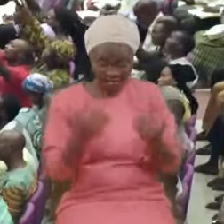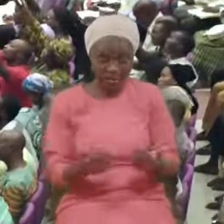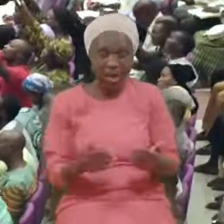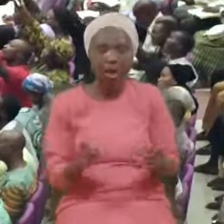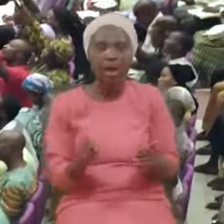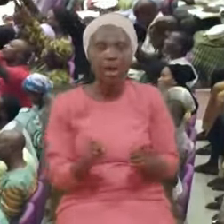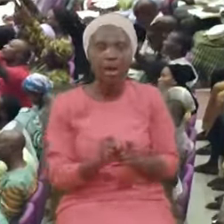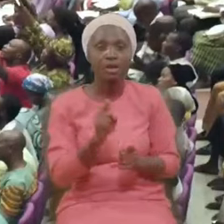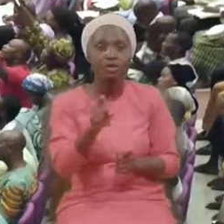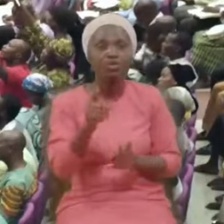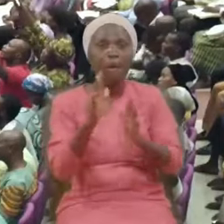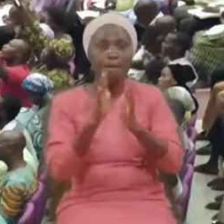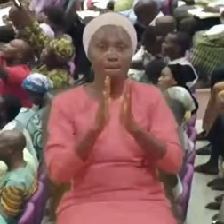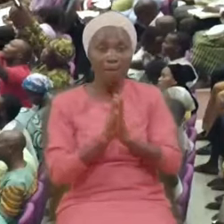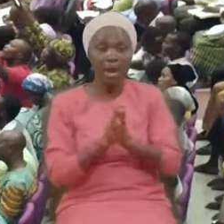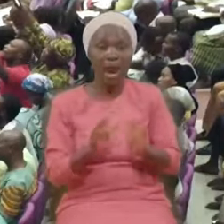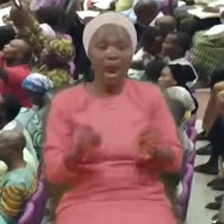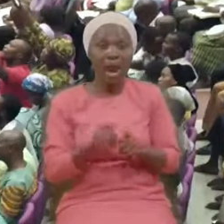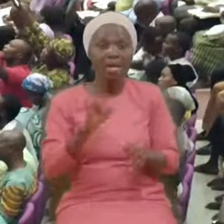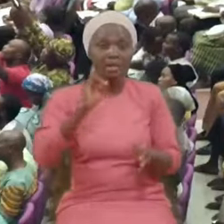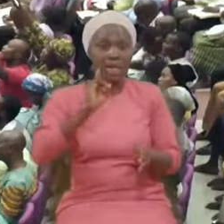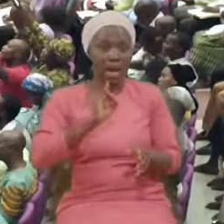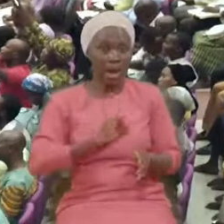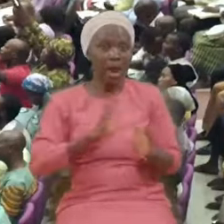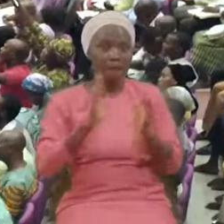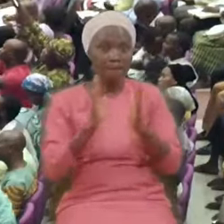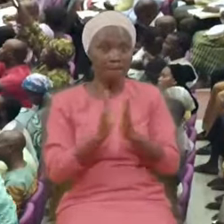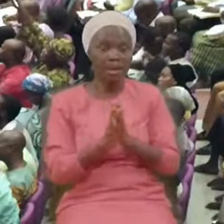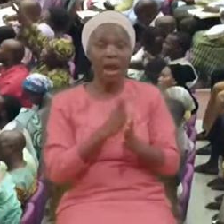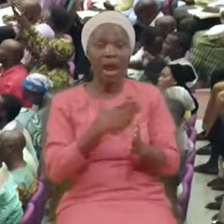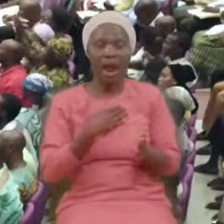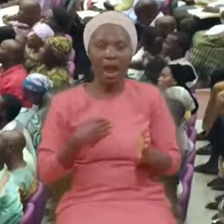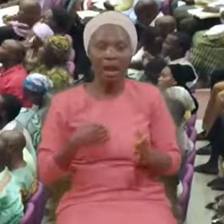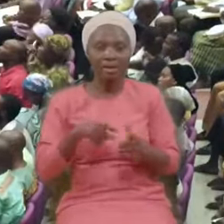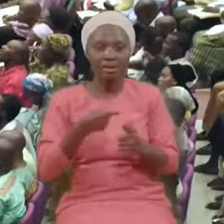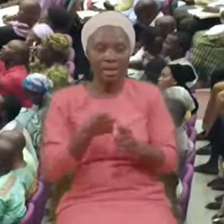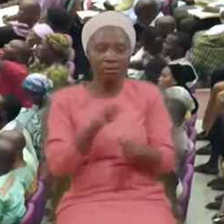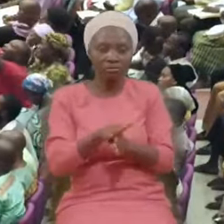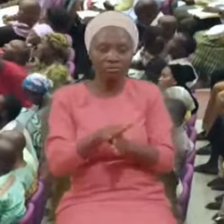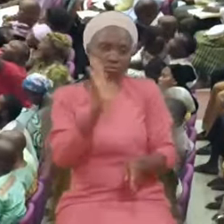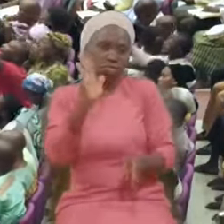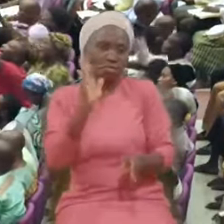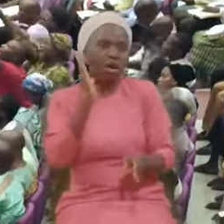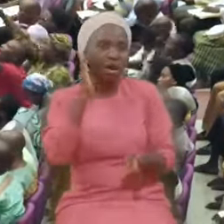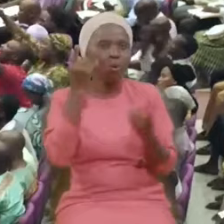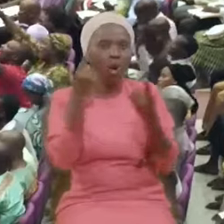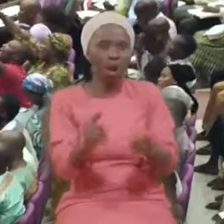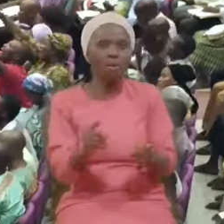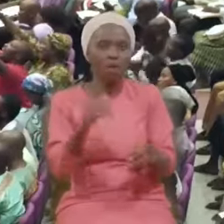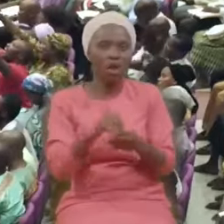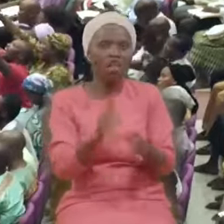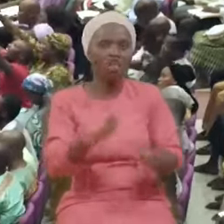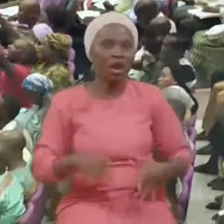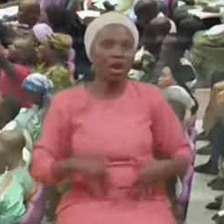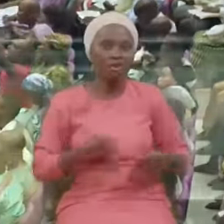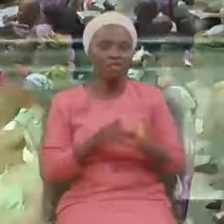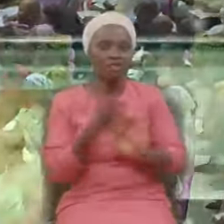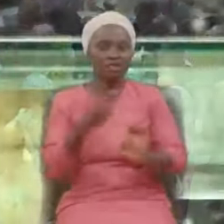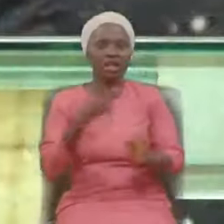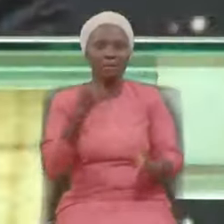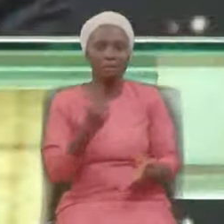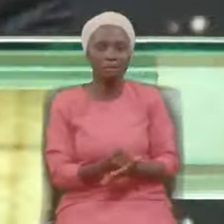pray, as I pray, an explosion will take place in your life.